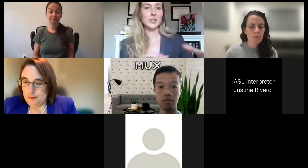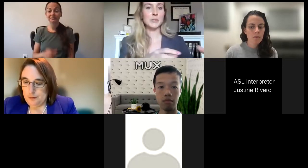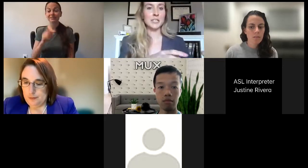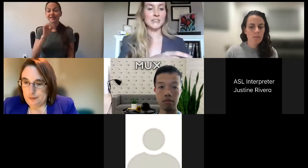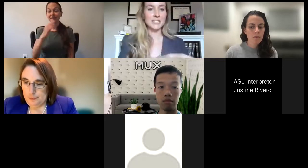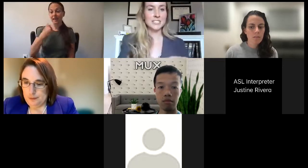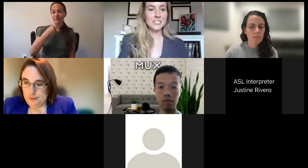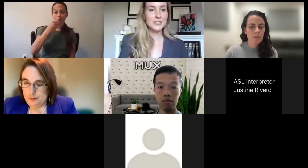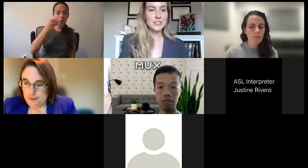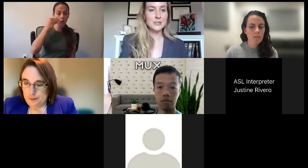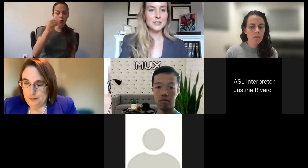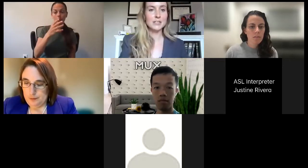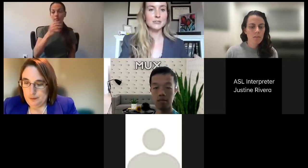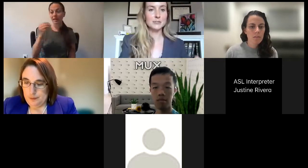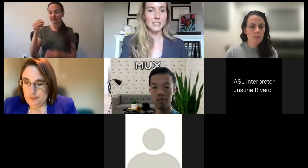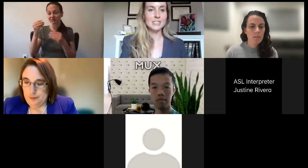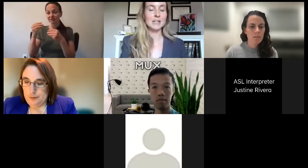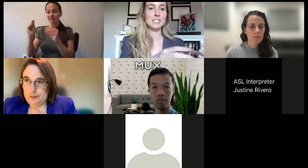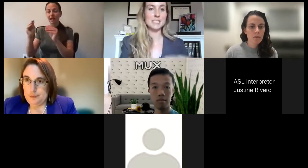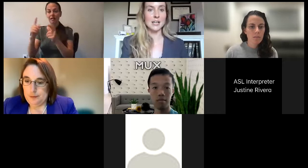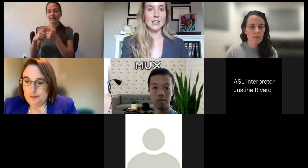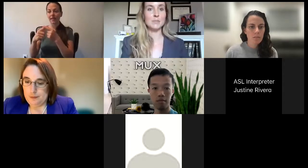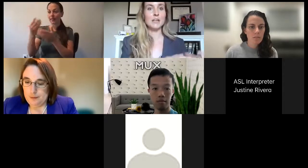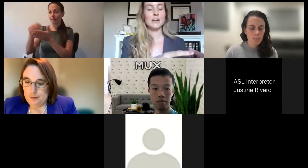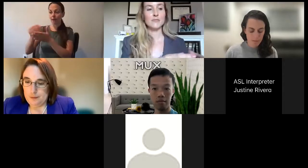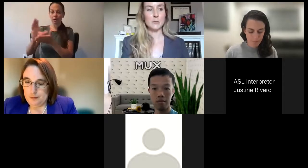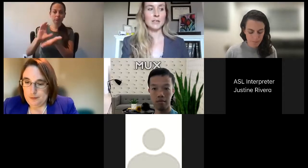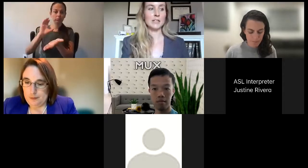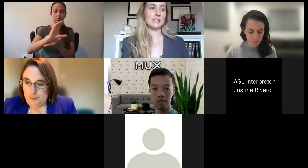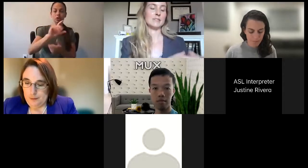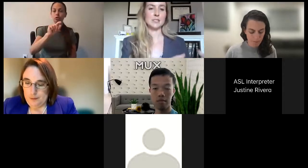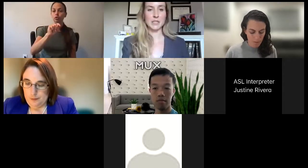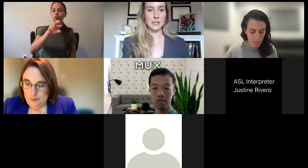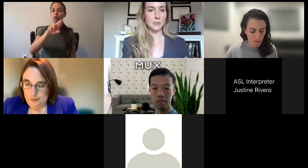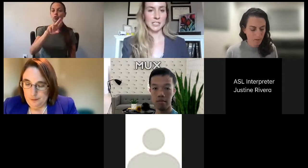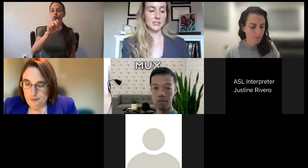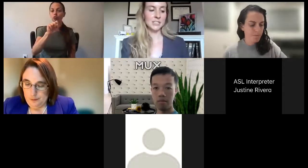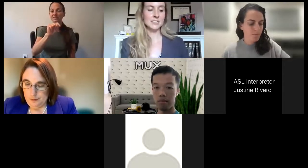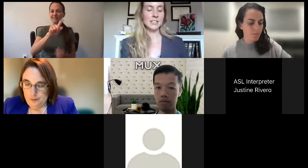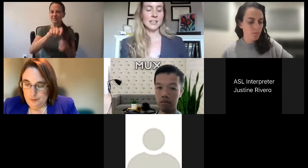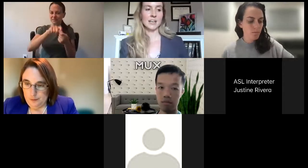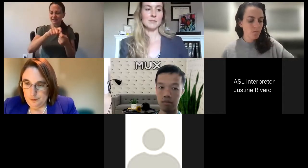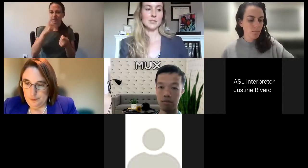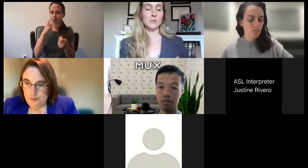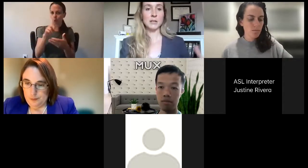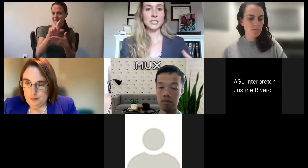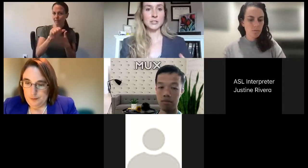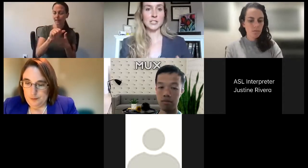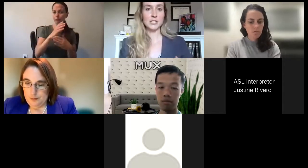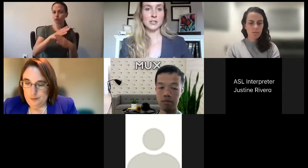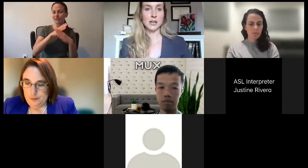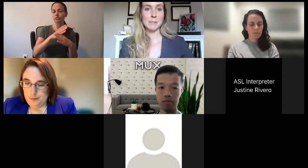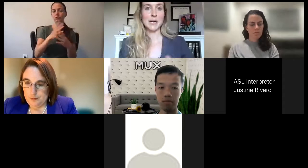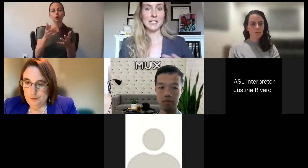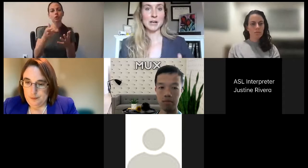sell it and you're putting the funds into a trust that was set up for, disability protections. You want to make